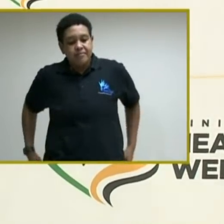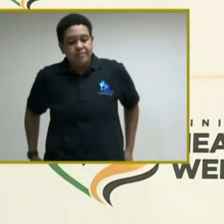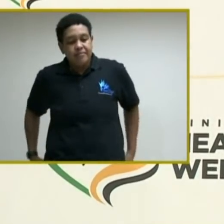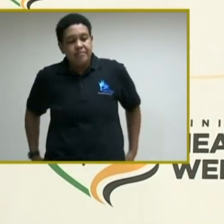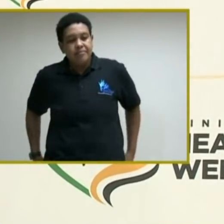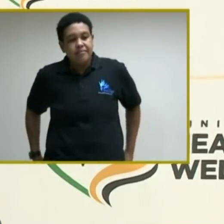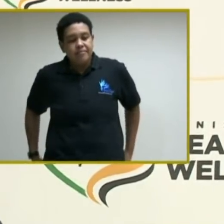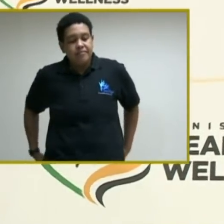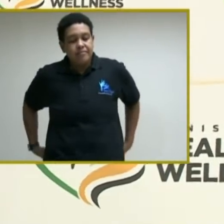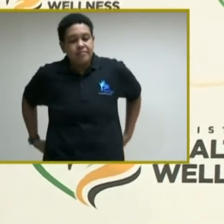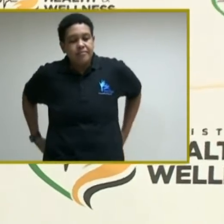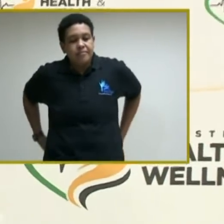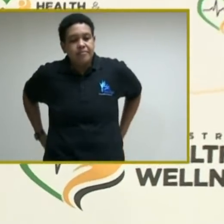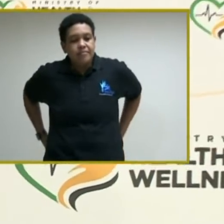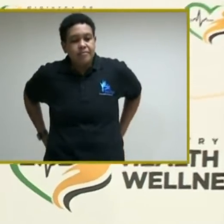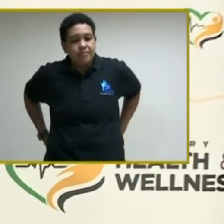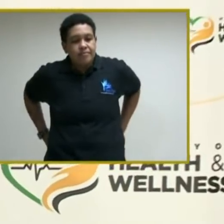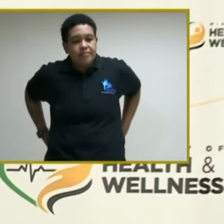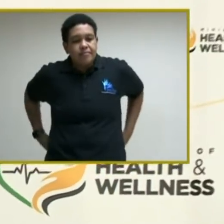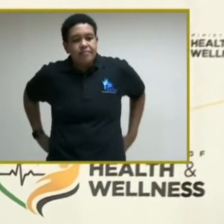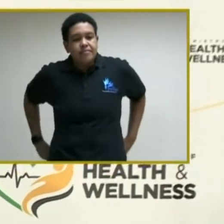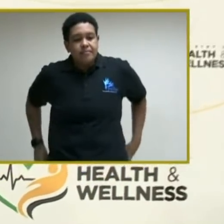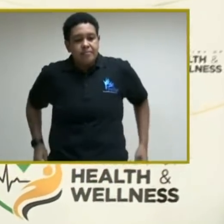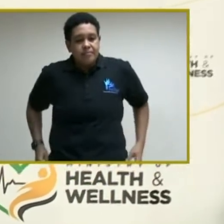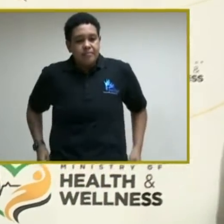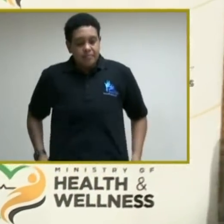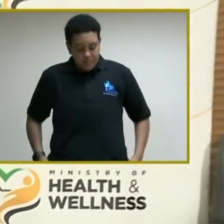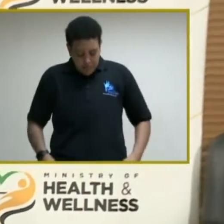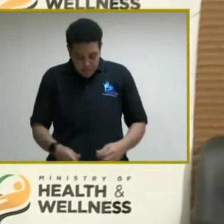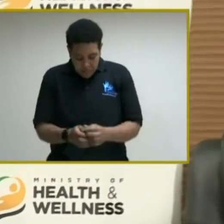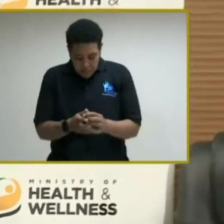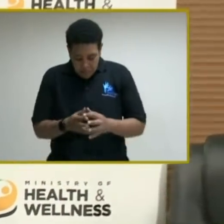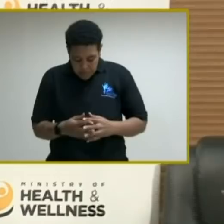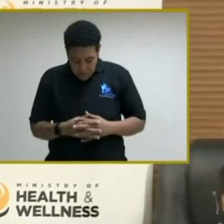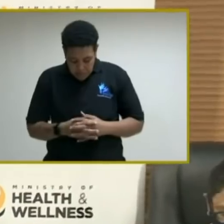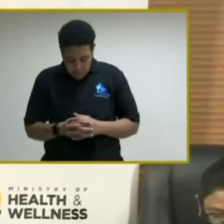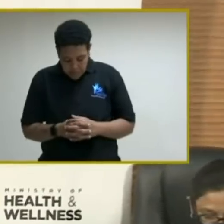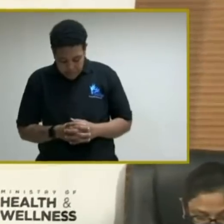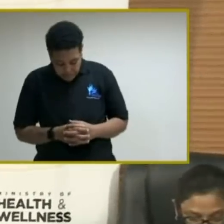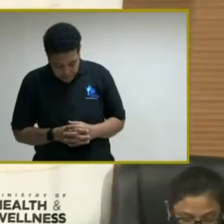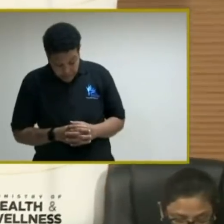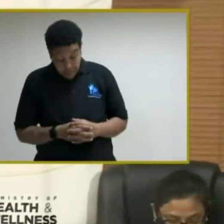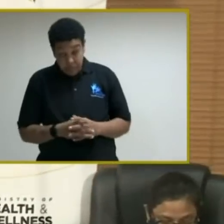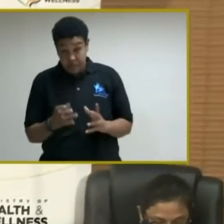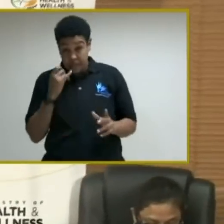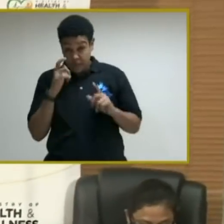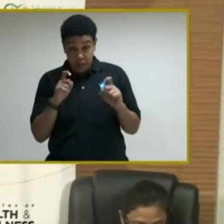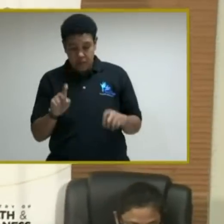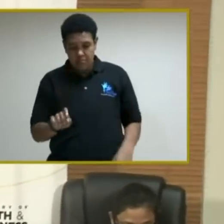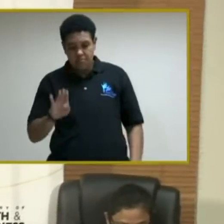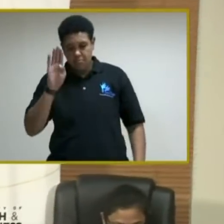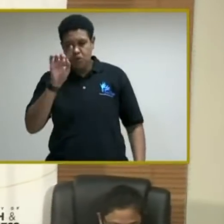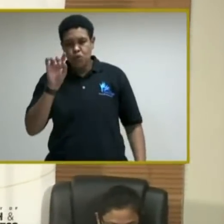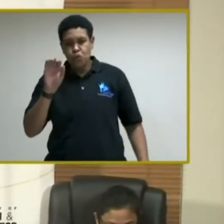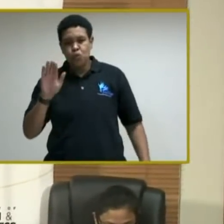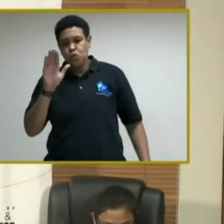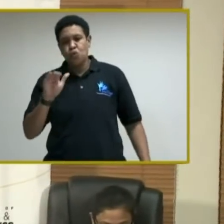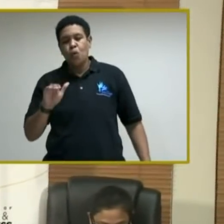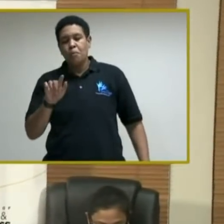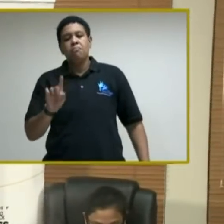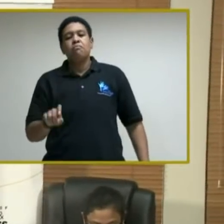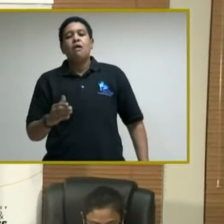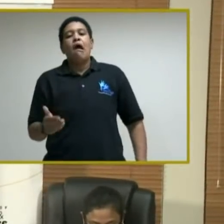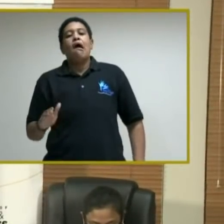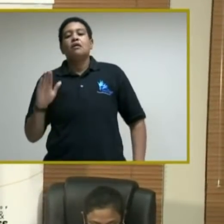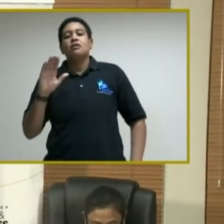Just reminding our media colleagues to use the raised hand feature on Zoom to pose their questions. We're going to begin with